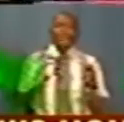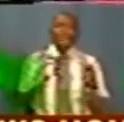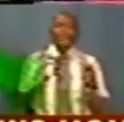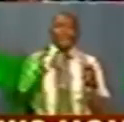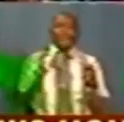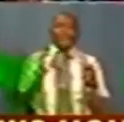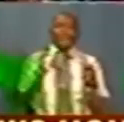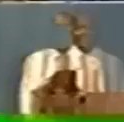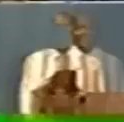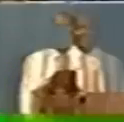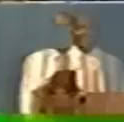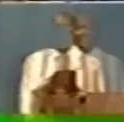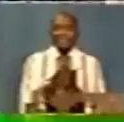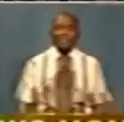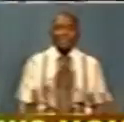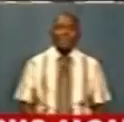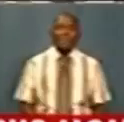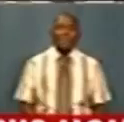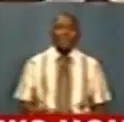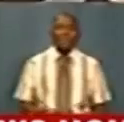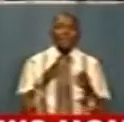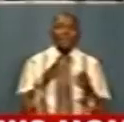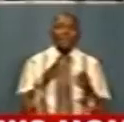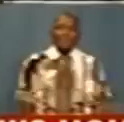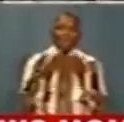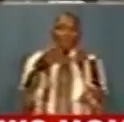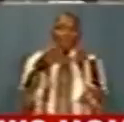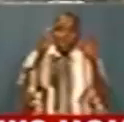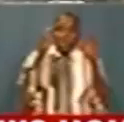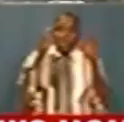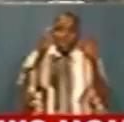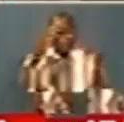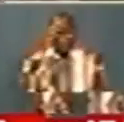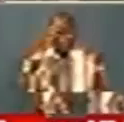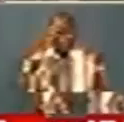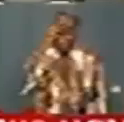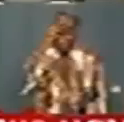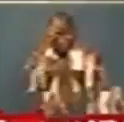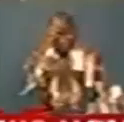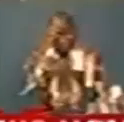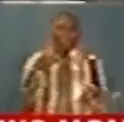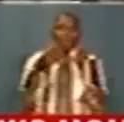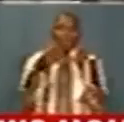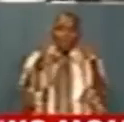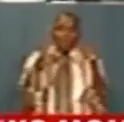and nearby hospitals. The cause of the accident is yet to be confirmed.